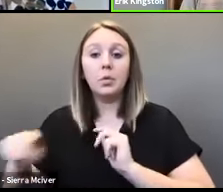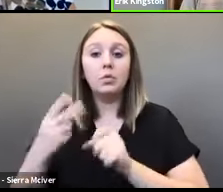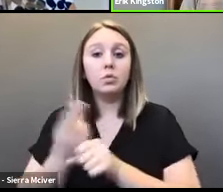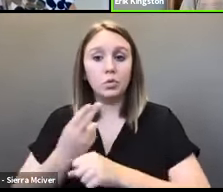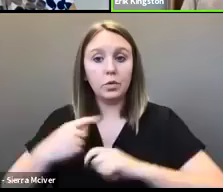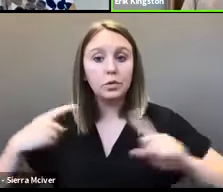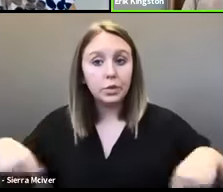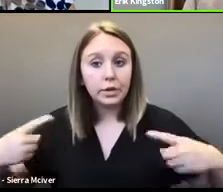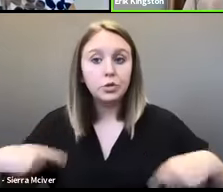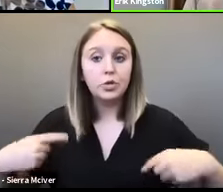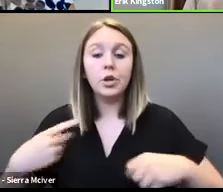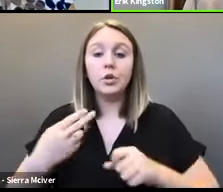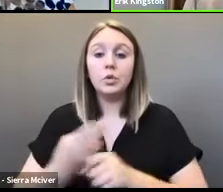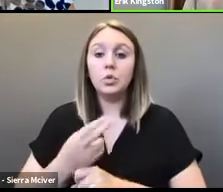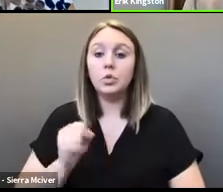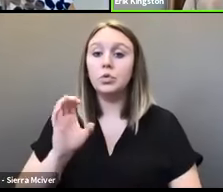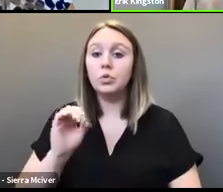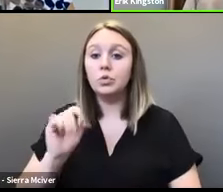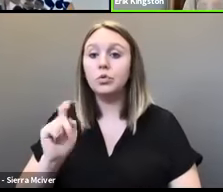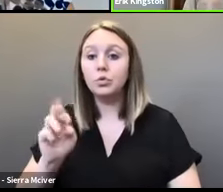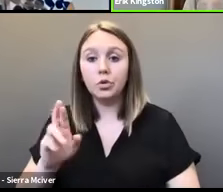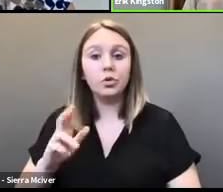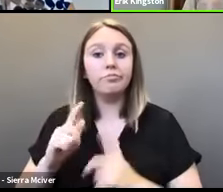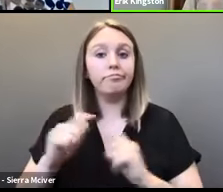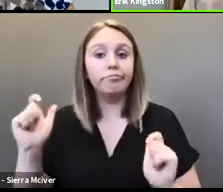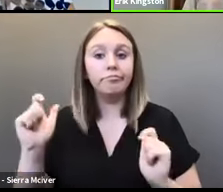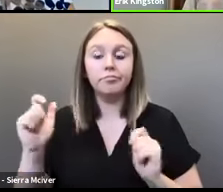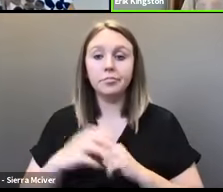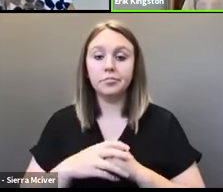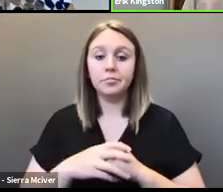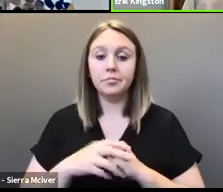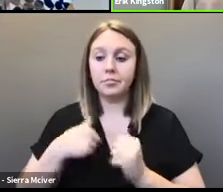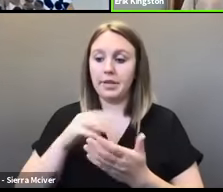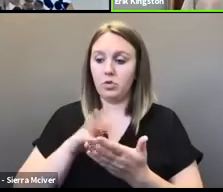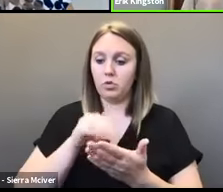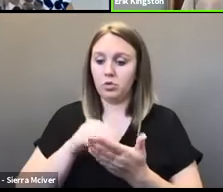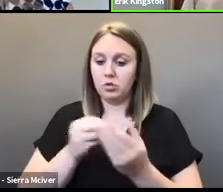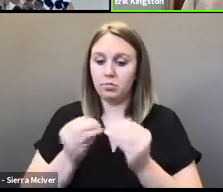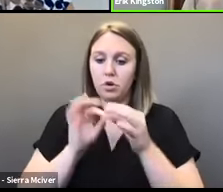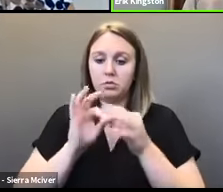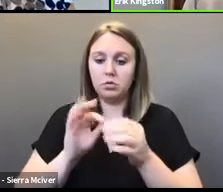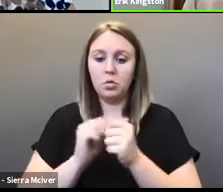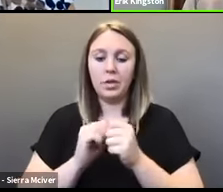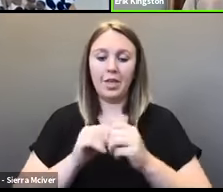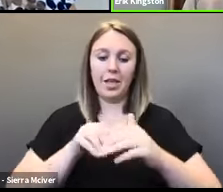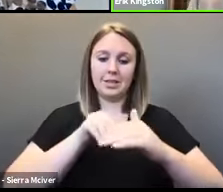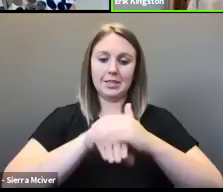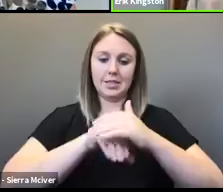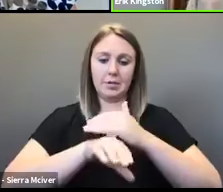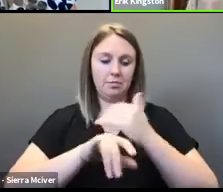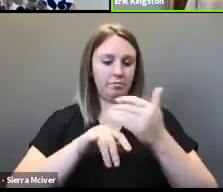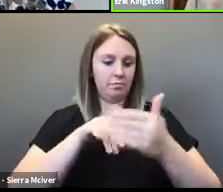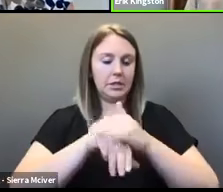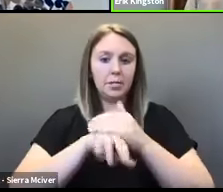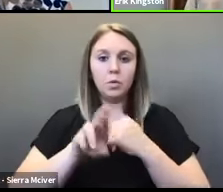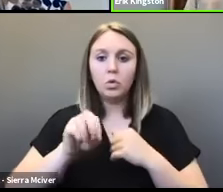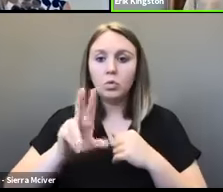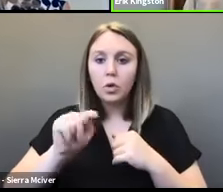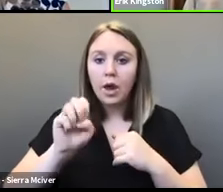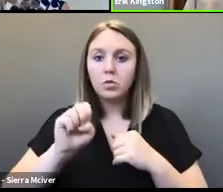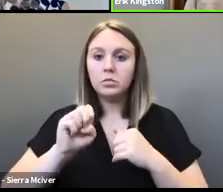a little bit about, you know, the, the importance of, um, accessible routes and entries and buildings and that kind of thing. So.